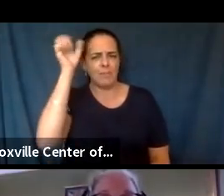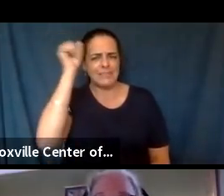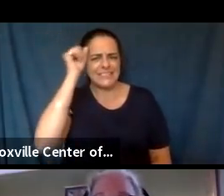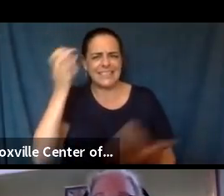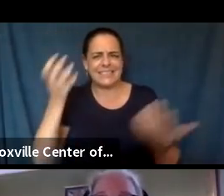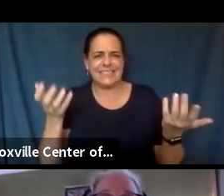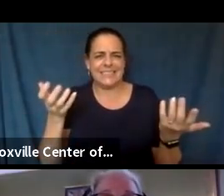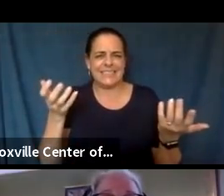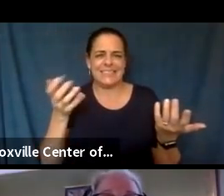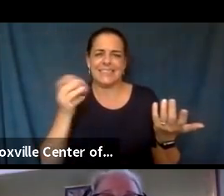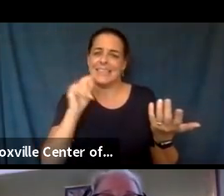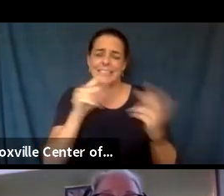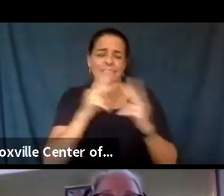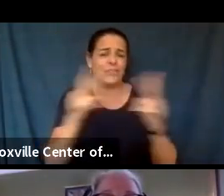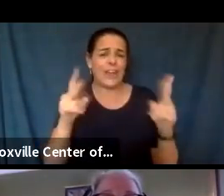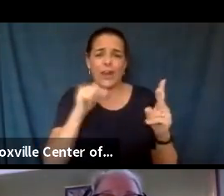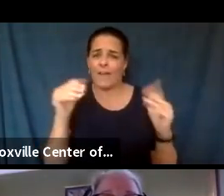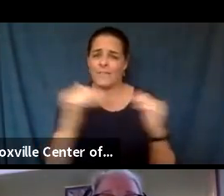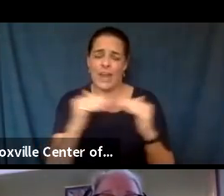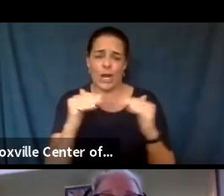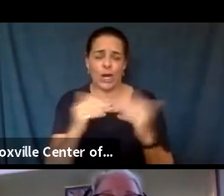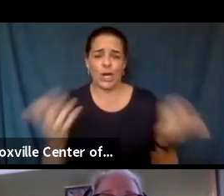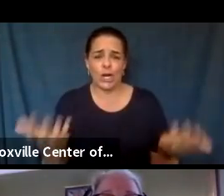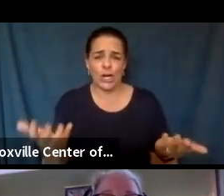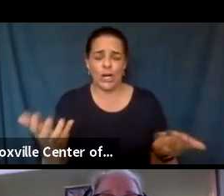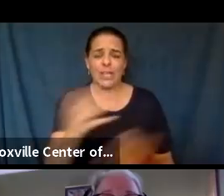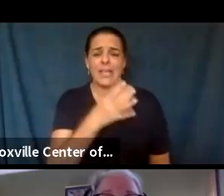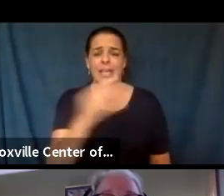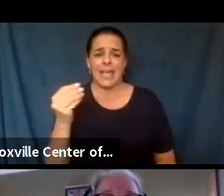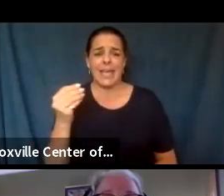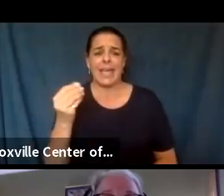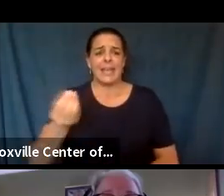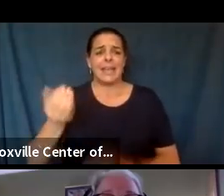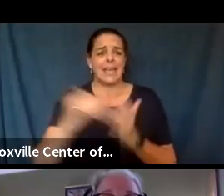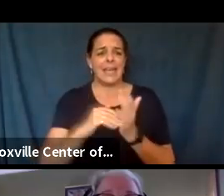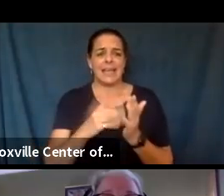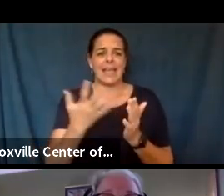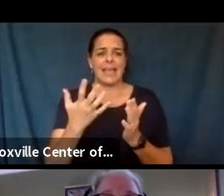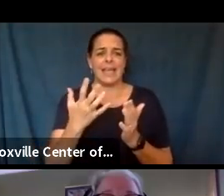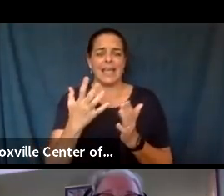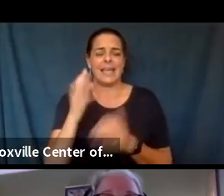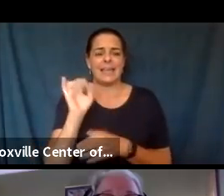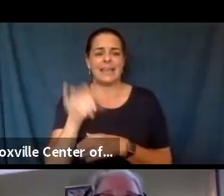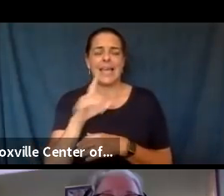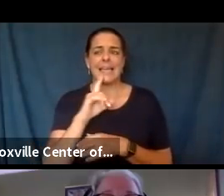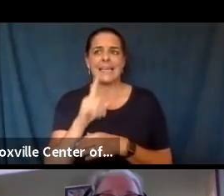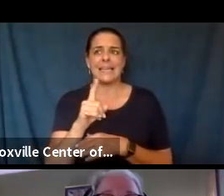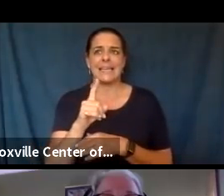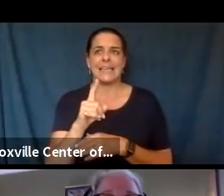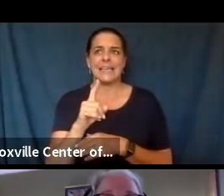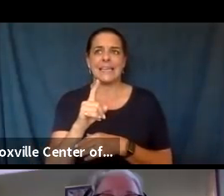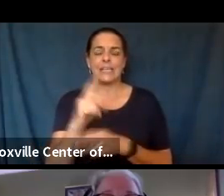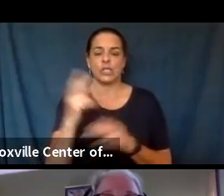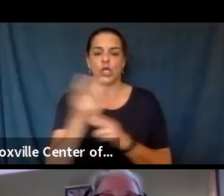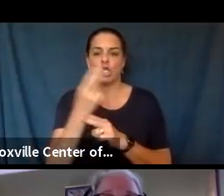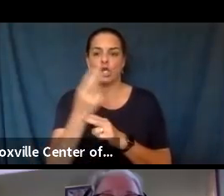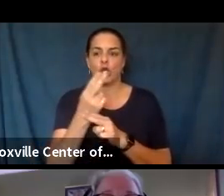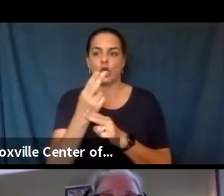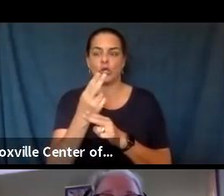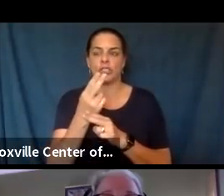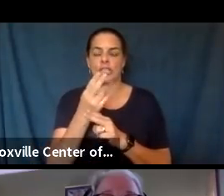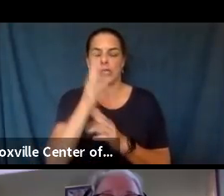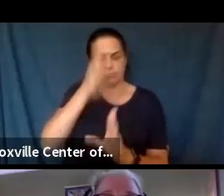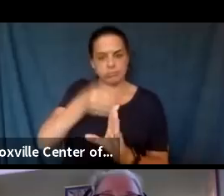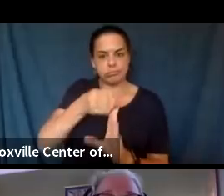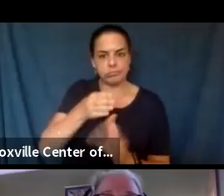it's inherently unfair. And it's, again, kind of using a blunt approach rather than a surgical approach,